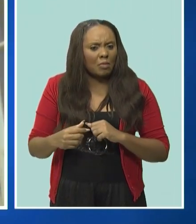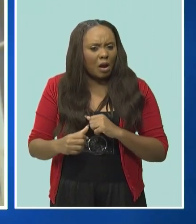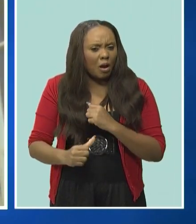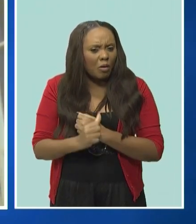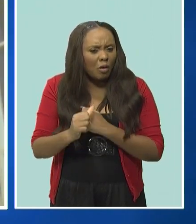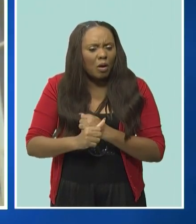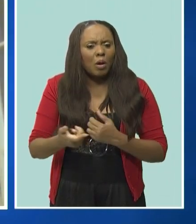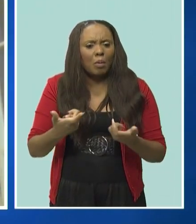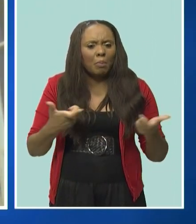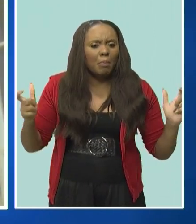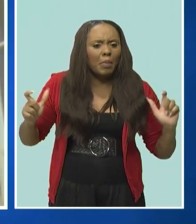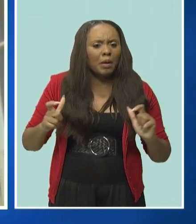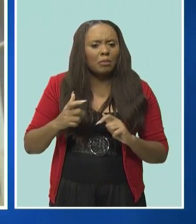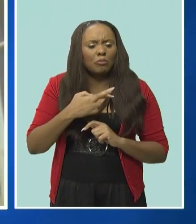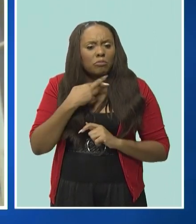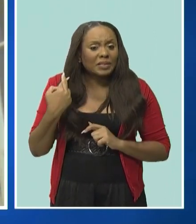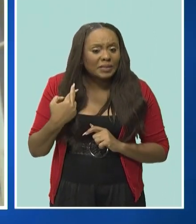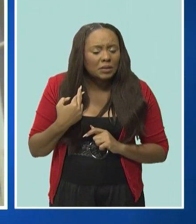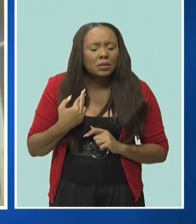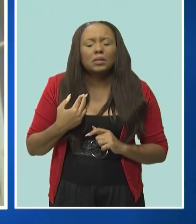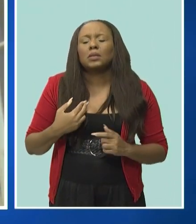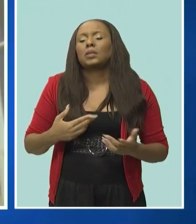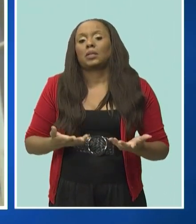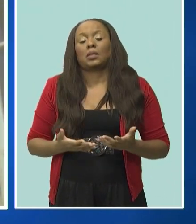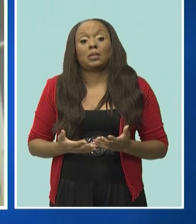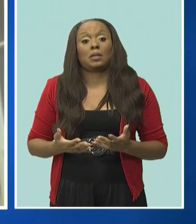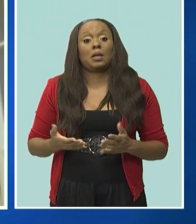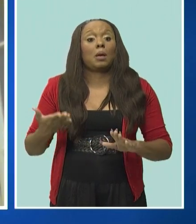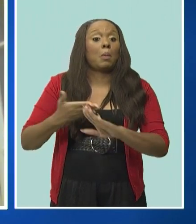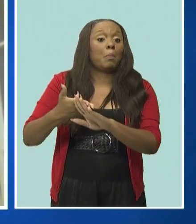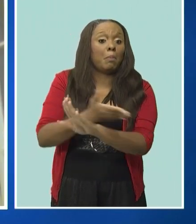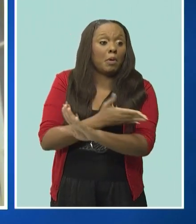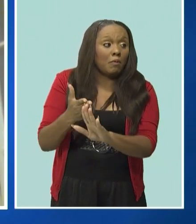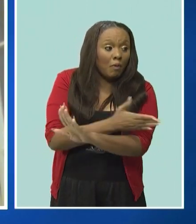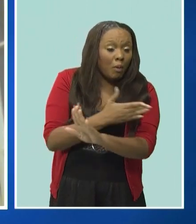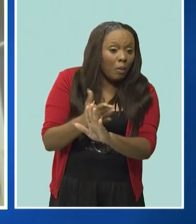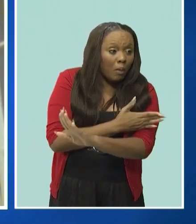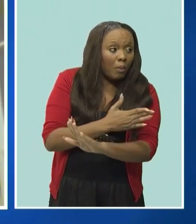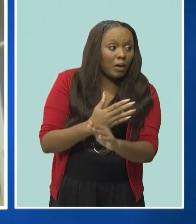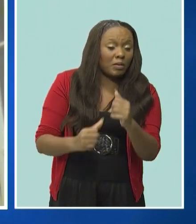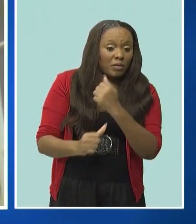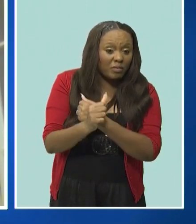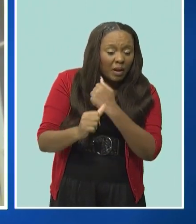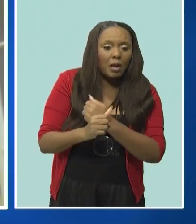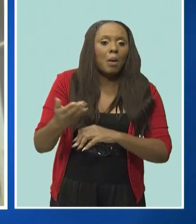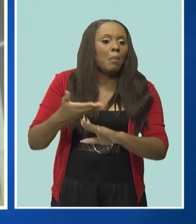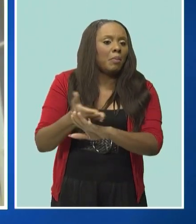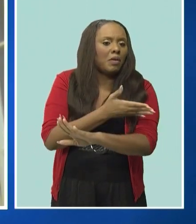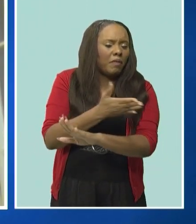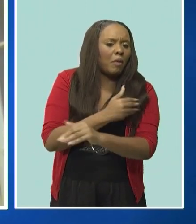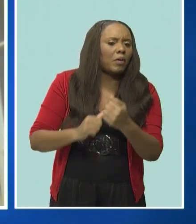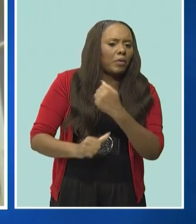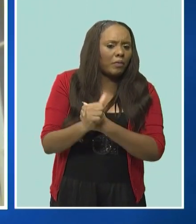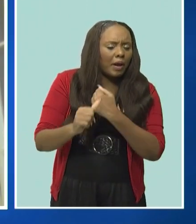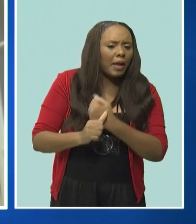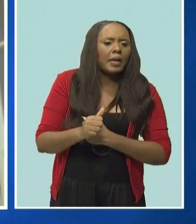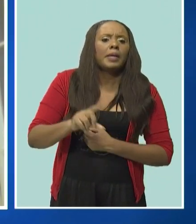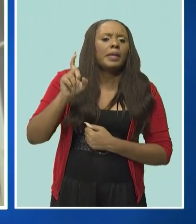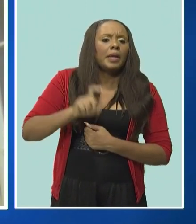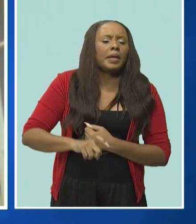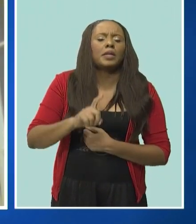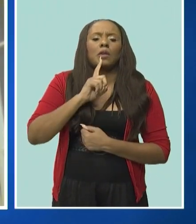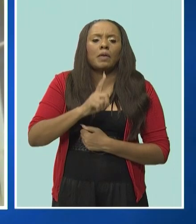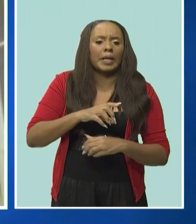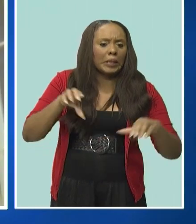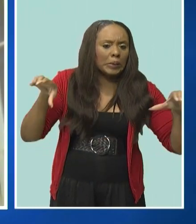attack, but there's more activity to happen before a possible threat or an attack that goes into after. So it